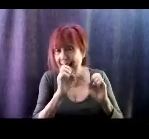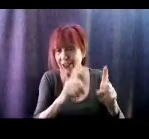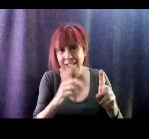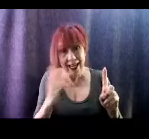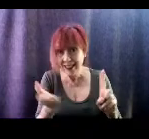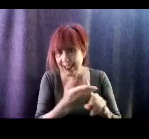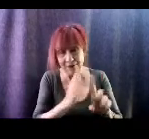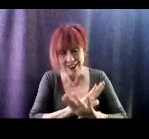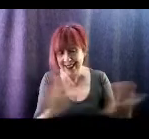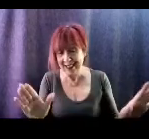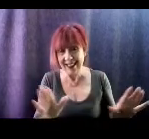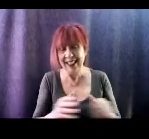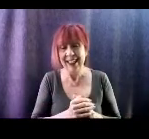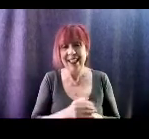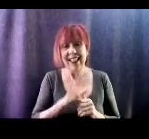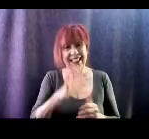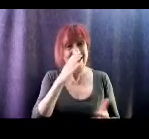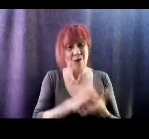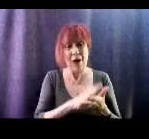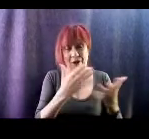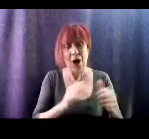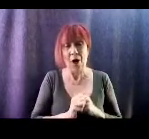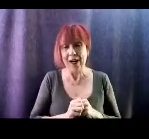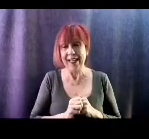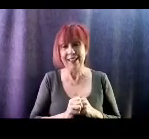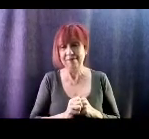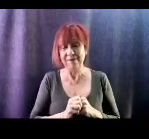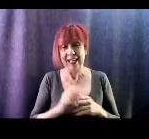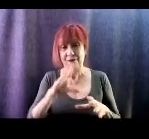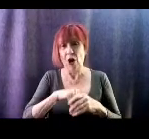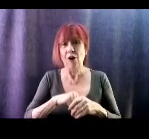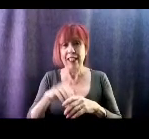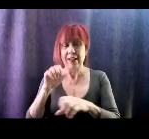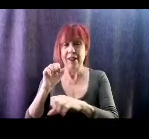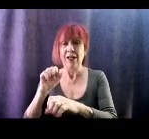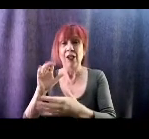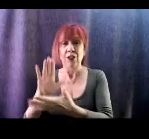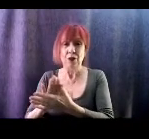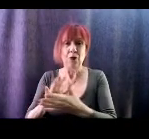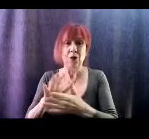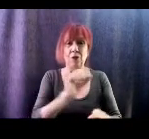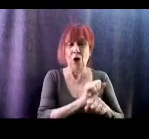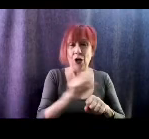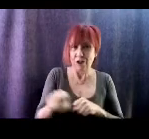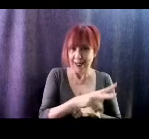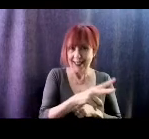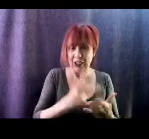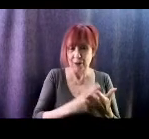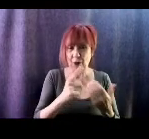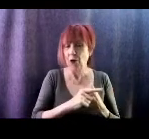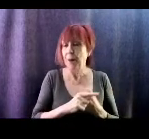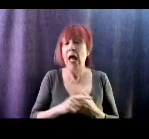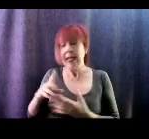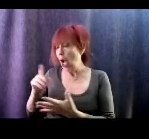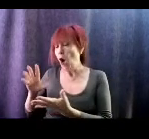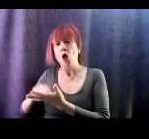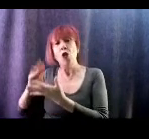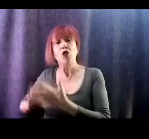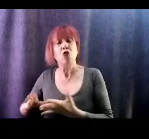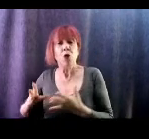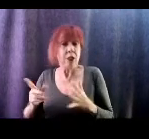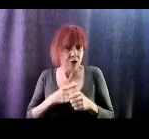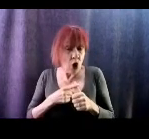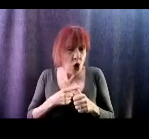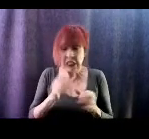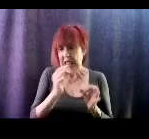he challenged the students with everything. They did simple things. Frank can take you through the slides. They did simple things like cleanup, but then he had them